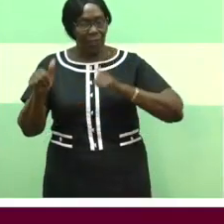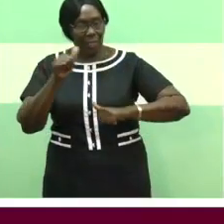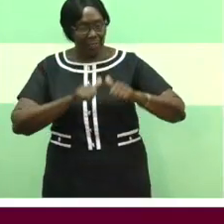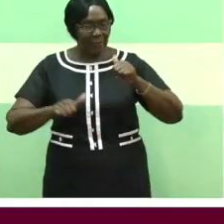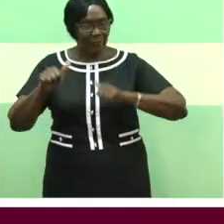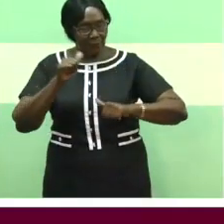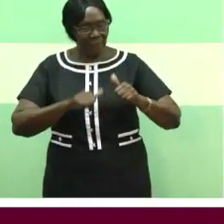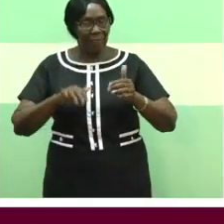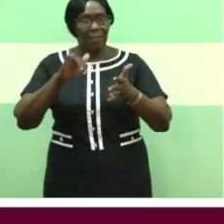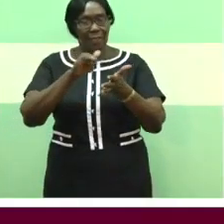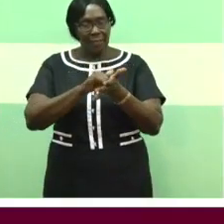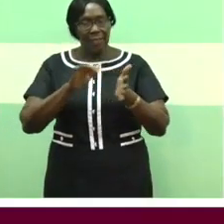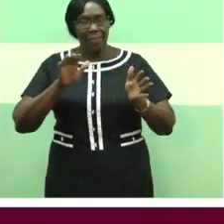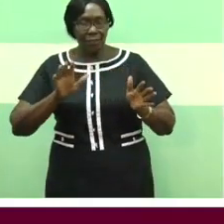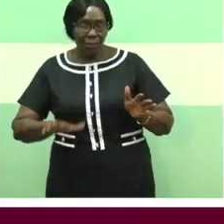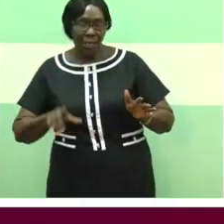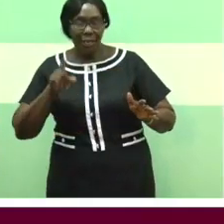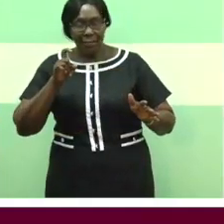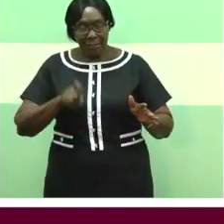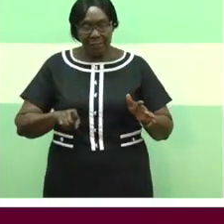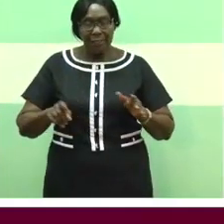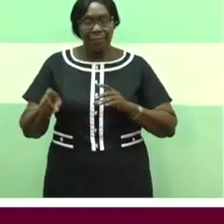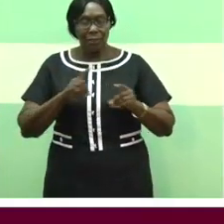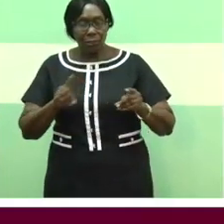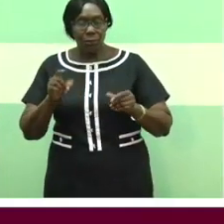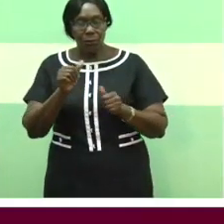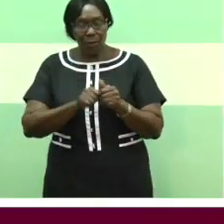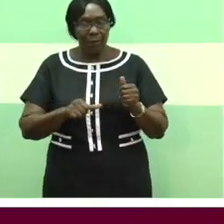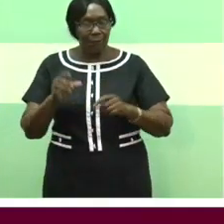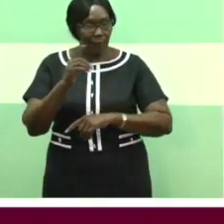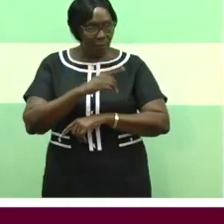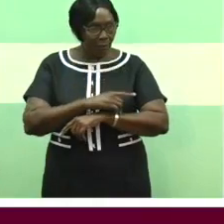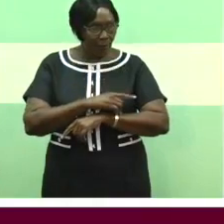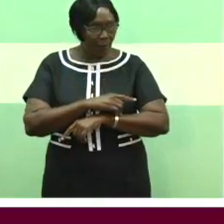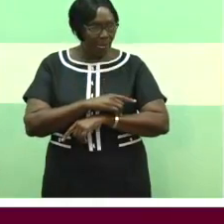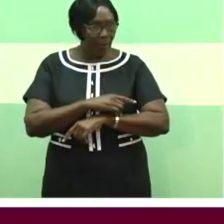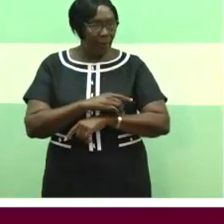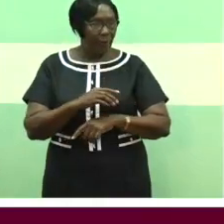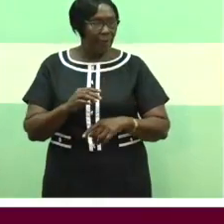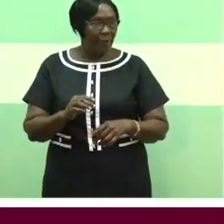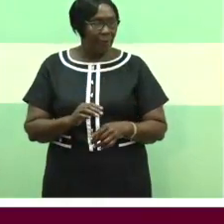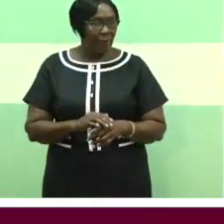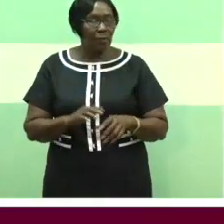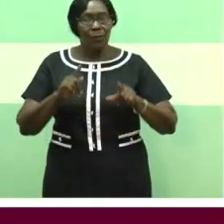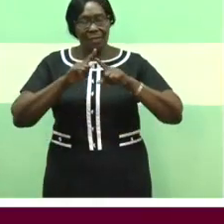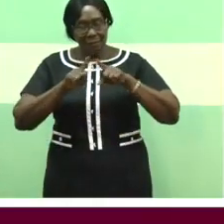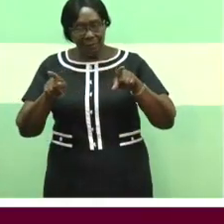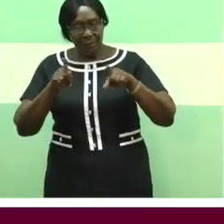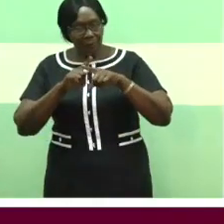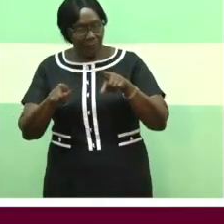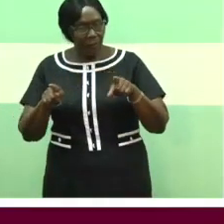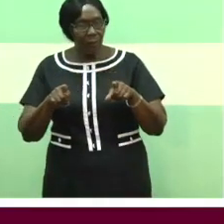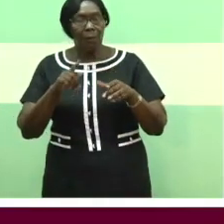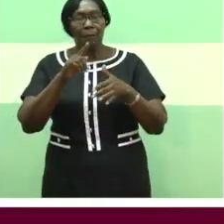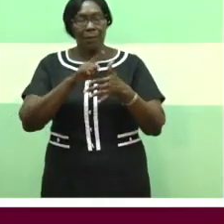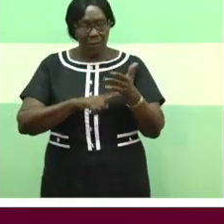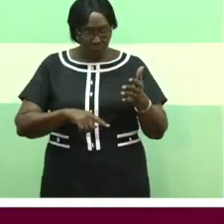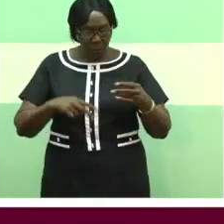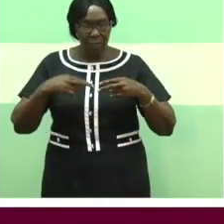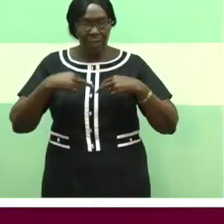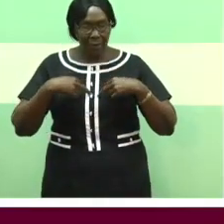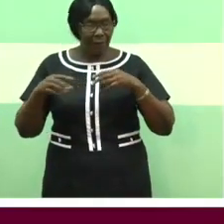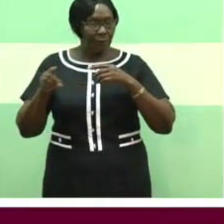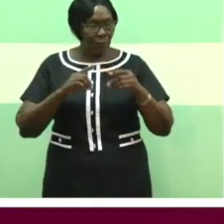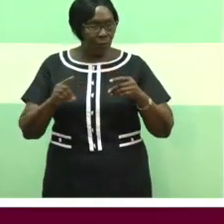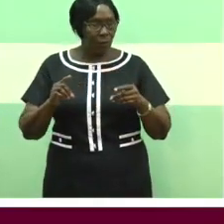activities that the child will be doing on a given day. So your activities would vary based on what the child has to